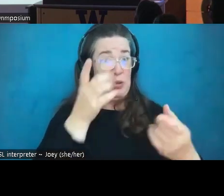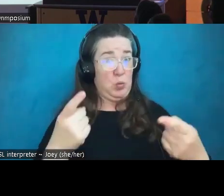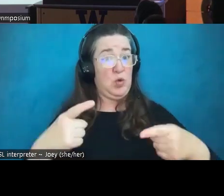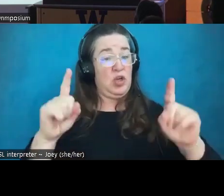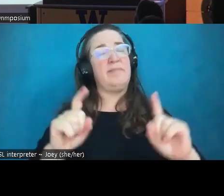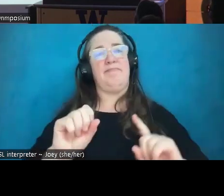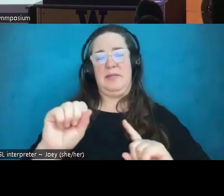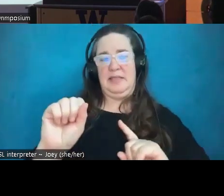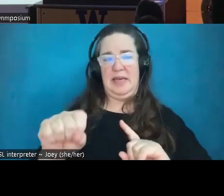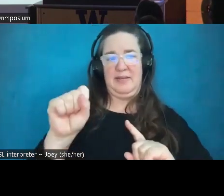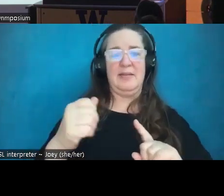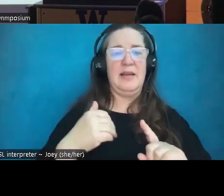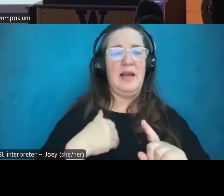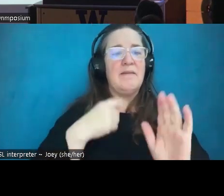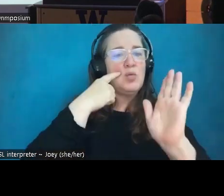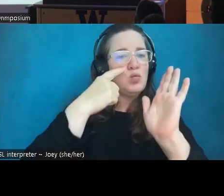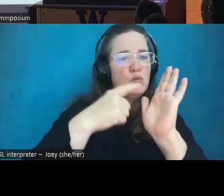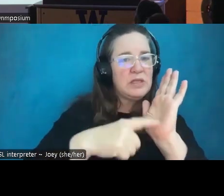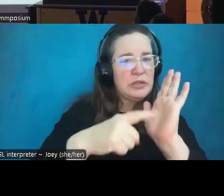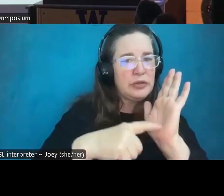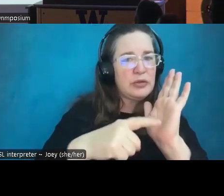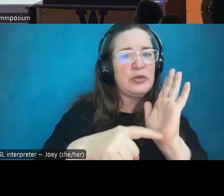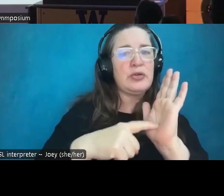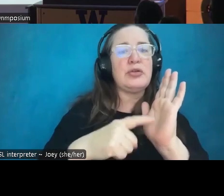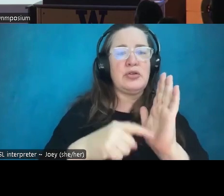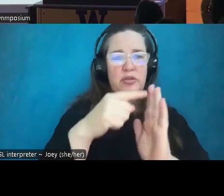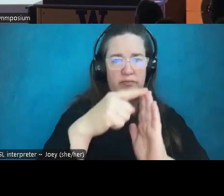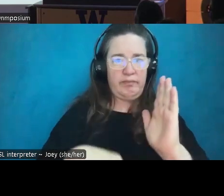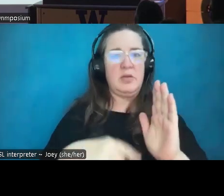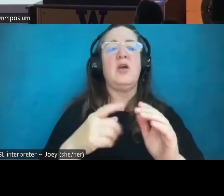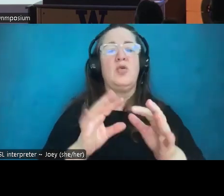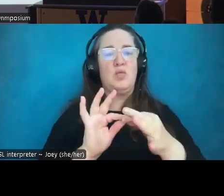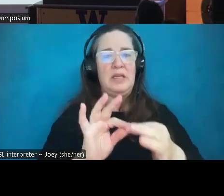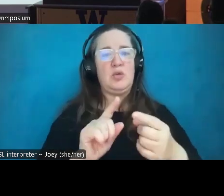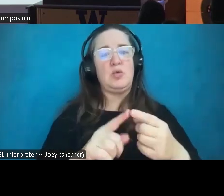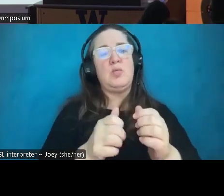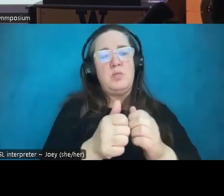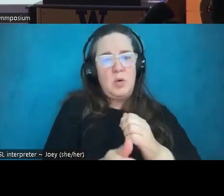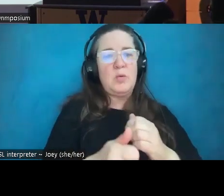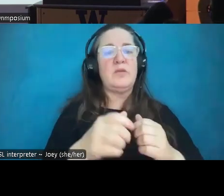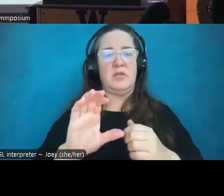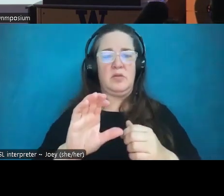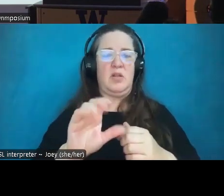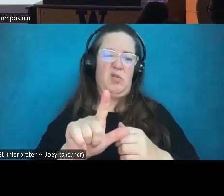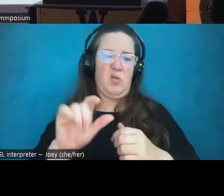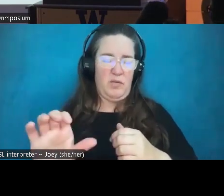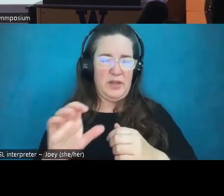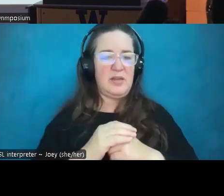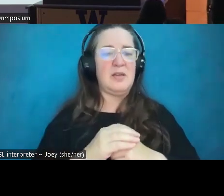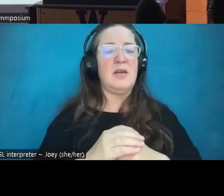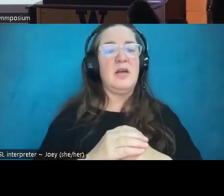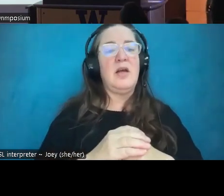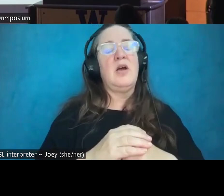series. They looked at their outcomes based on their engagement in pacing subscale. And what they